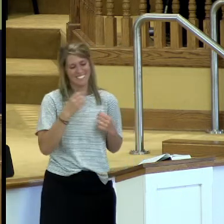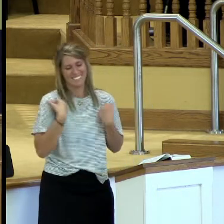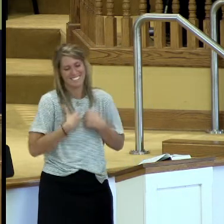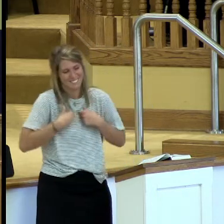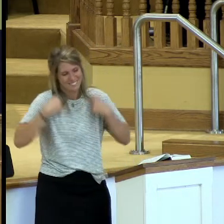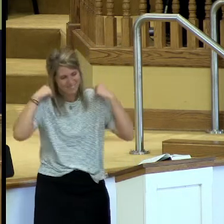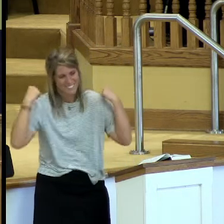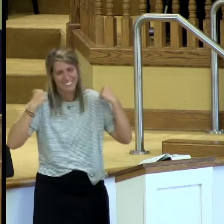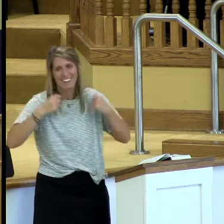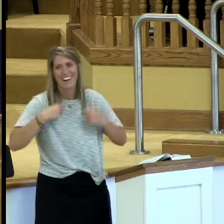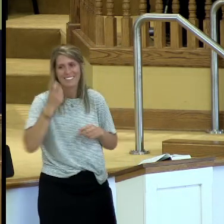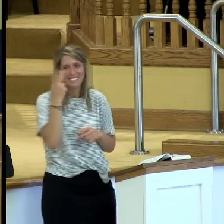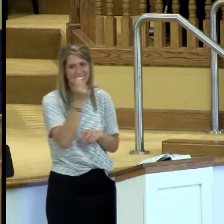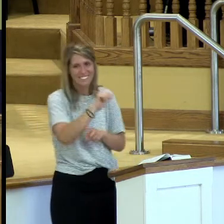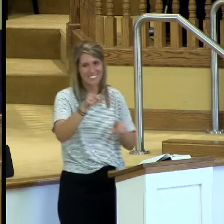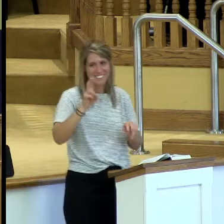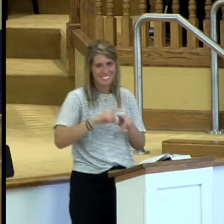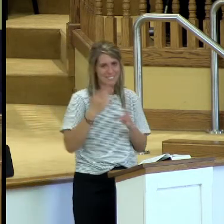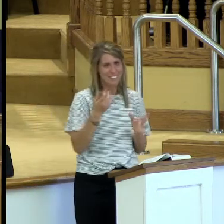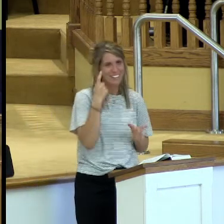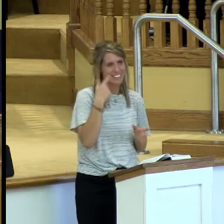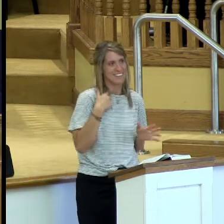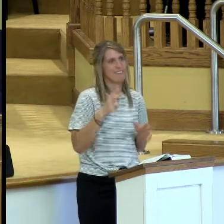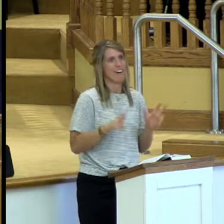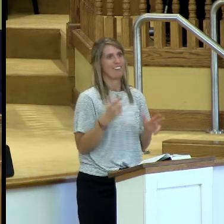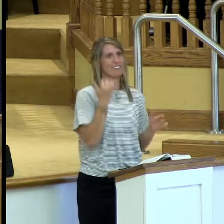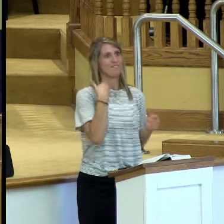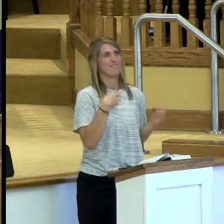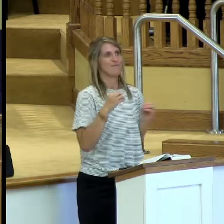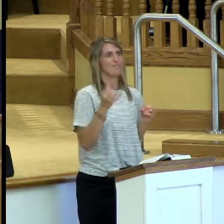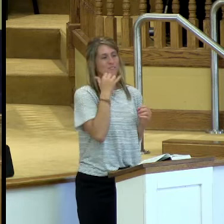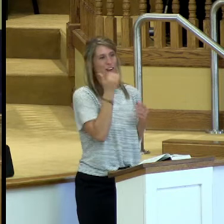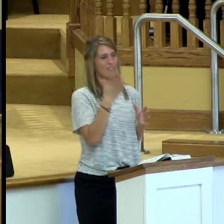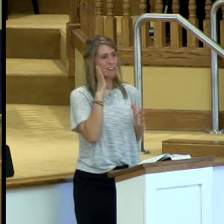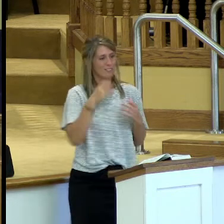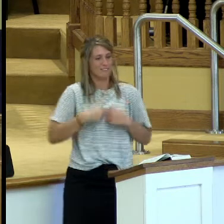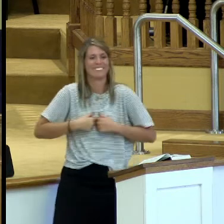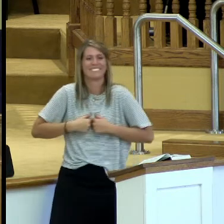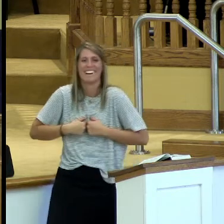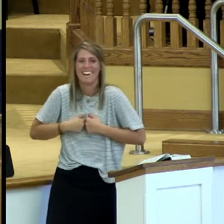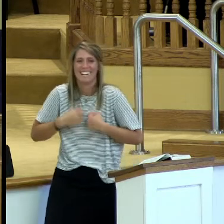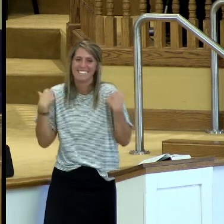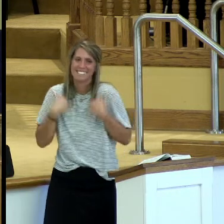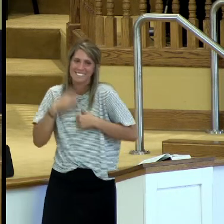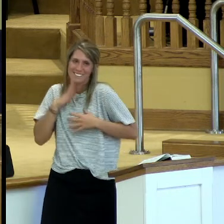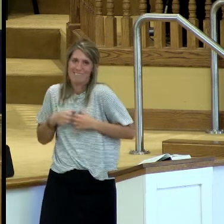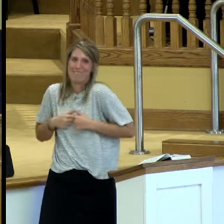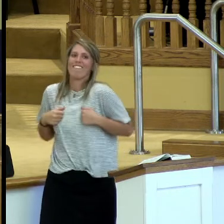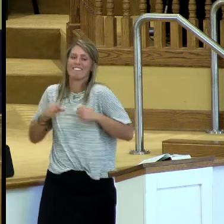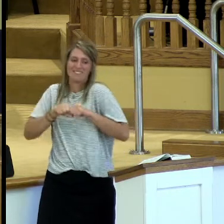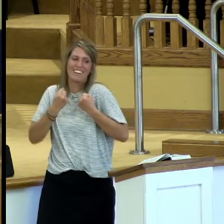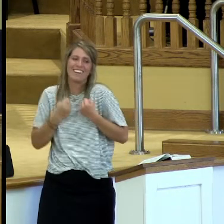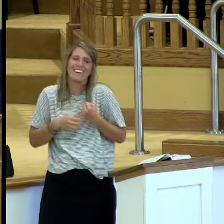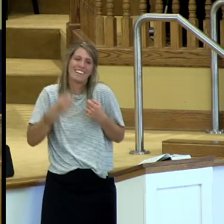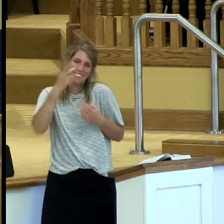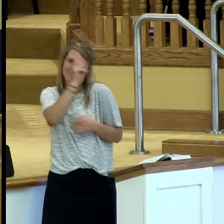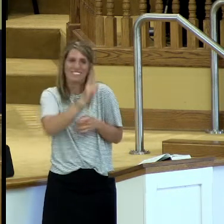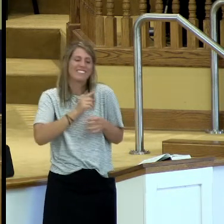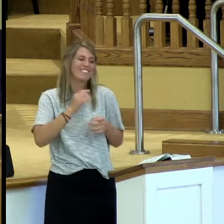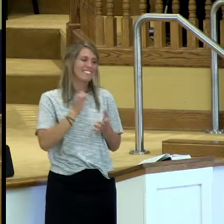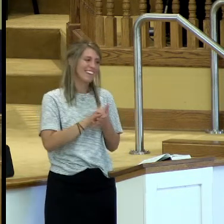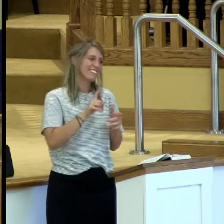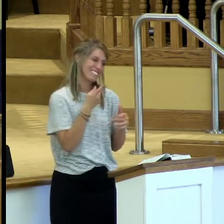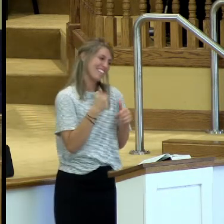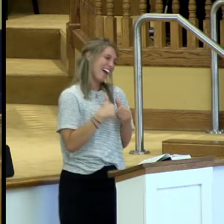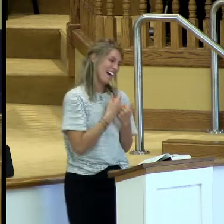That's how it goes. I saw you looking at me and I was sitting there. They're like, they probably think I'm awkward. Like if I move the wrong way, we're popping a seam. It's just how it's how